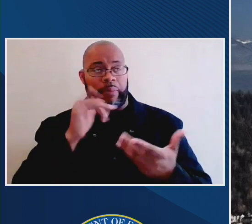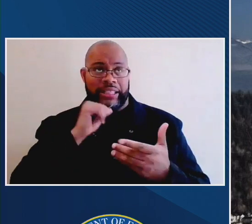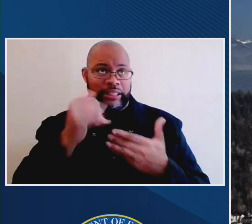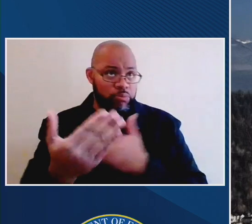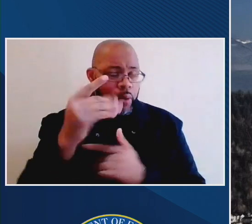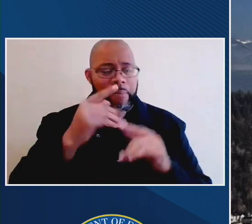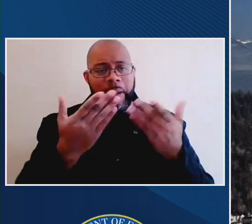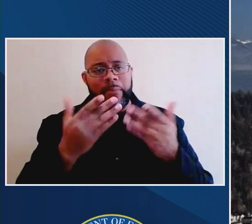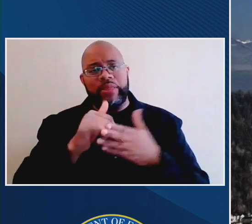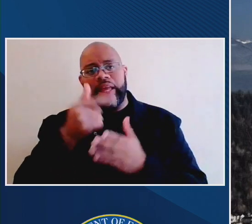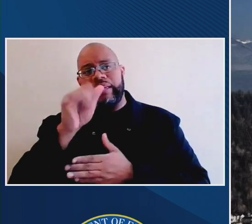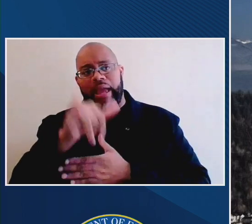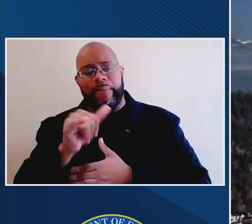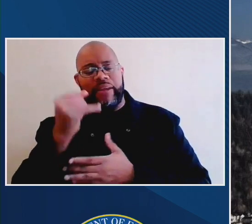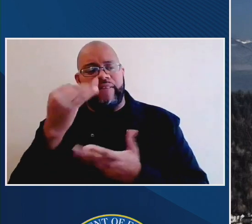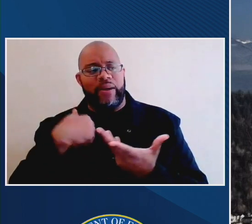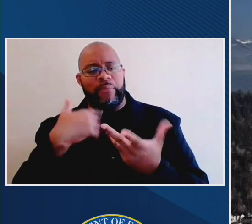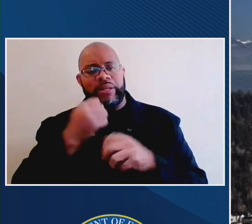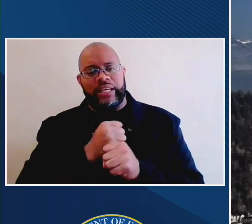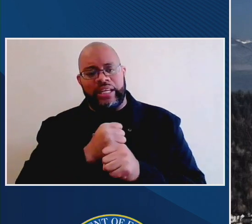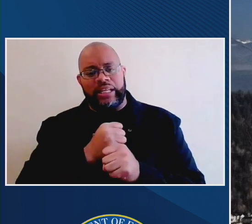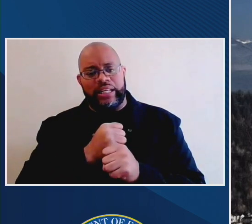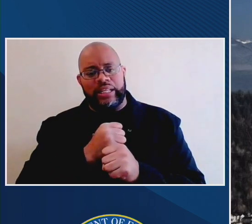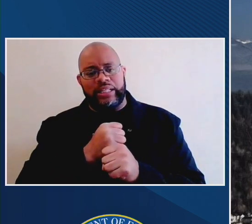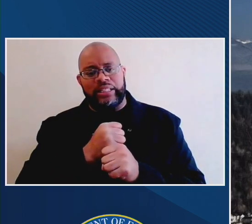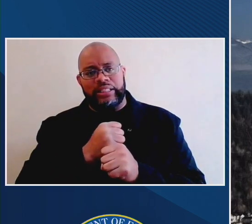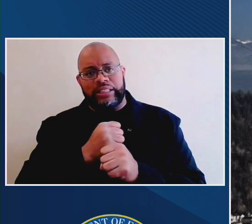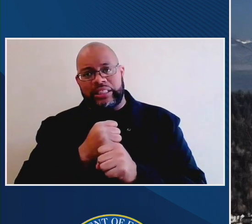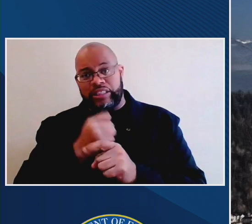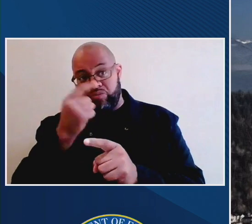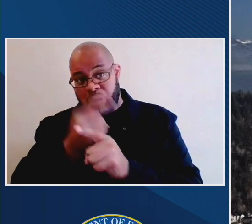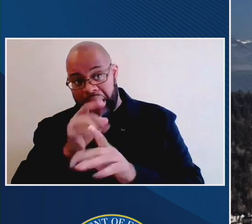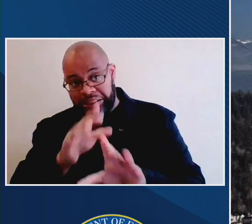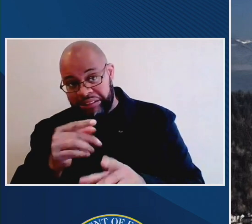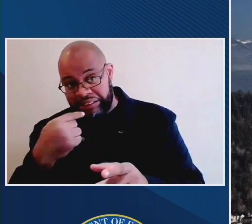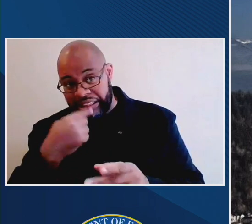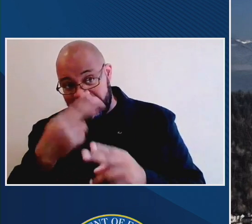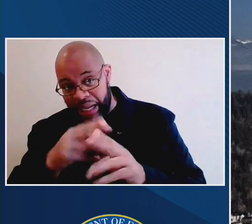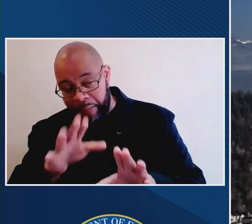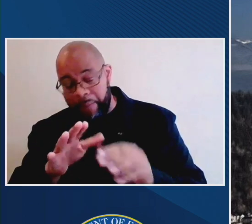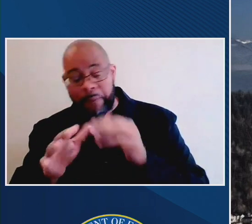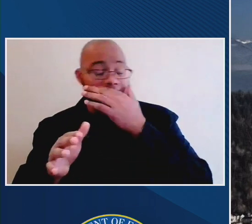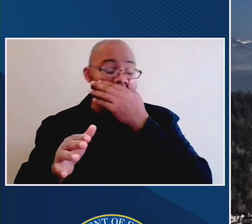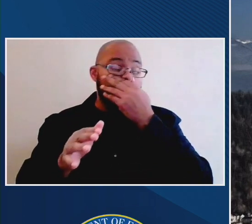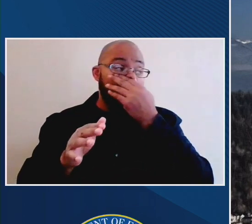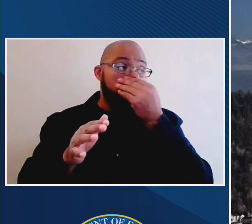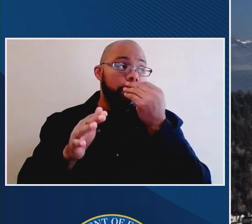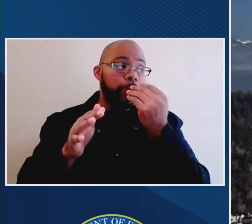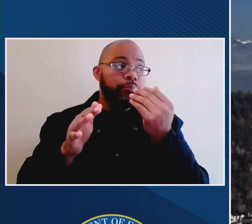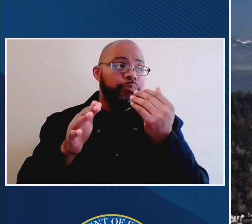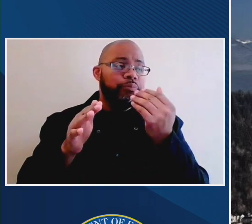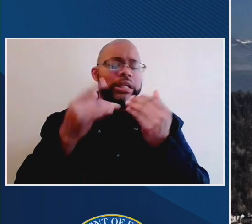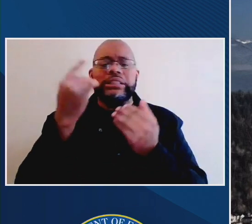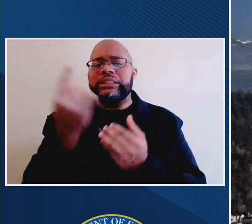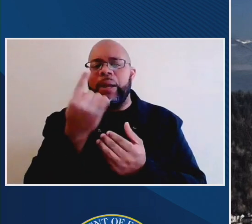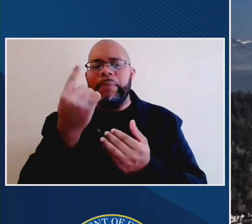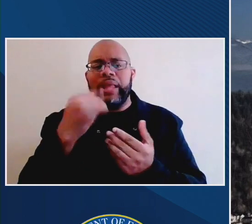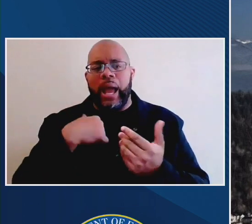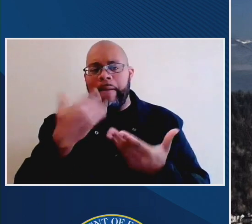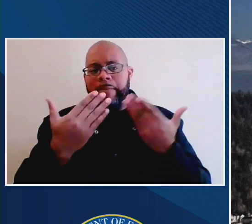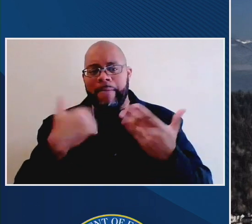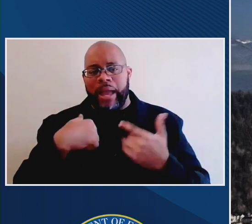has proposed, the one change the department has proposed, participant eligibility. You may not have people that are that familiar on the main